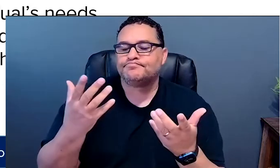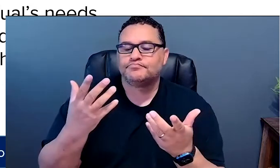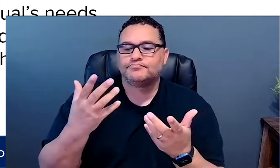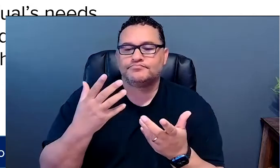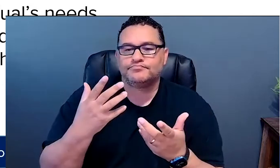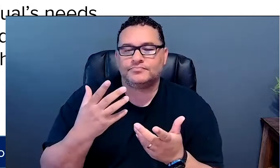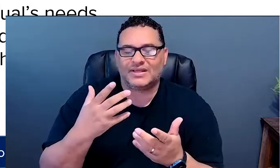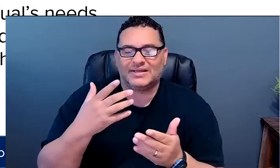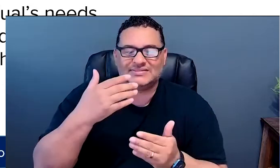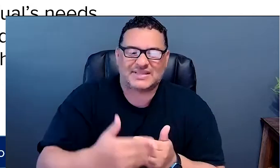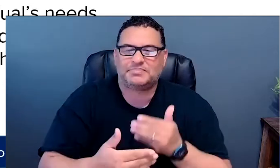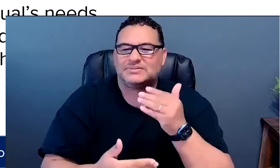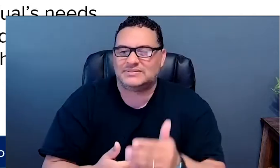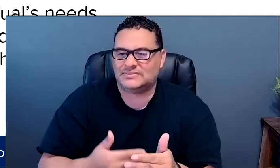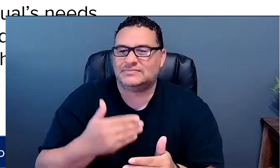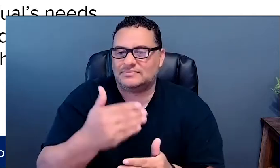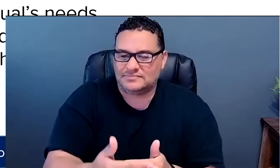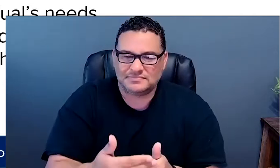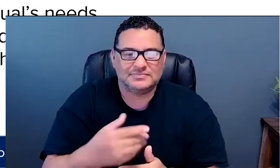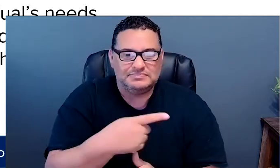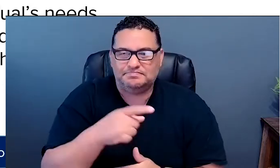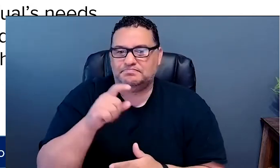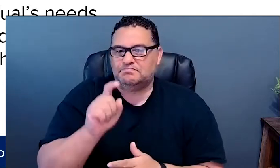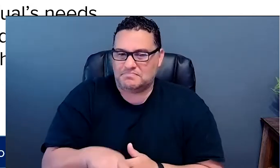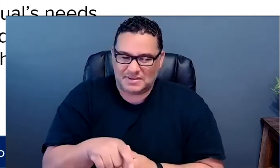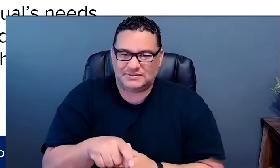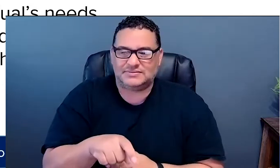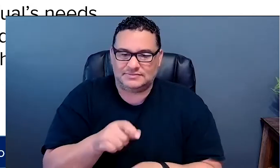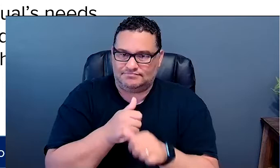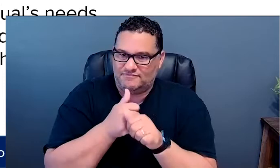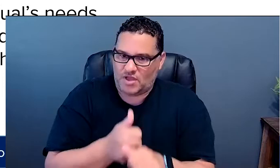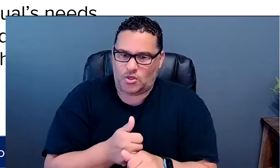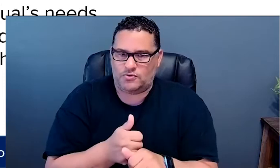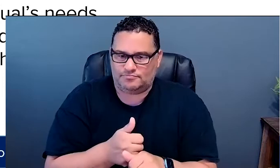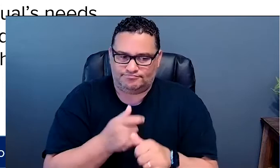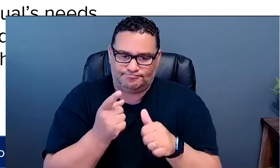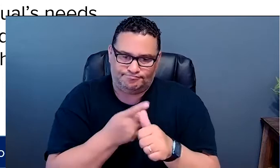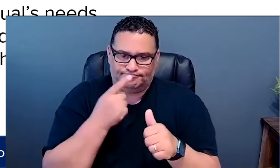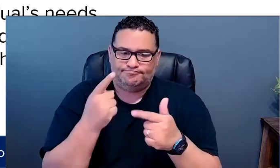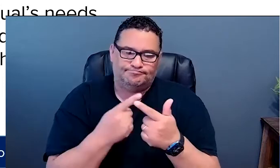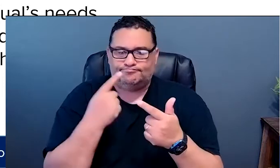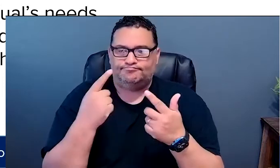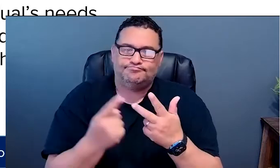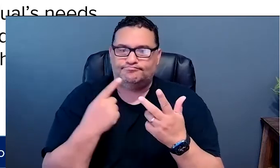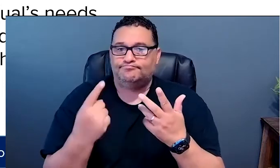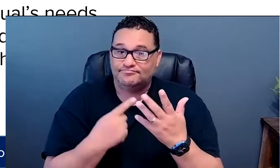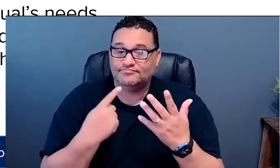the steps that they must go through to reach their goal,